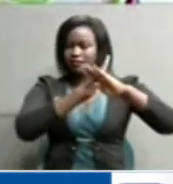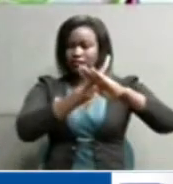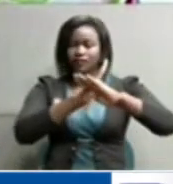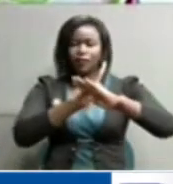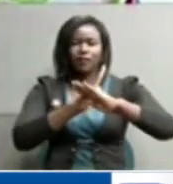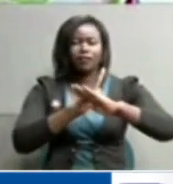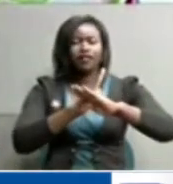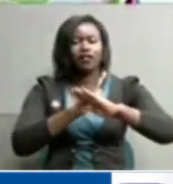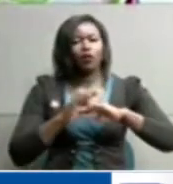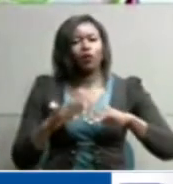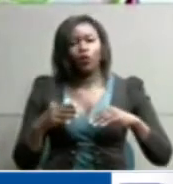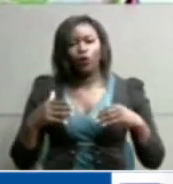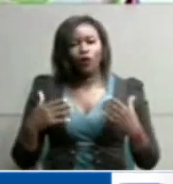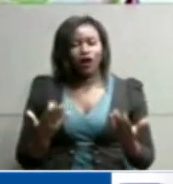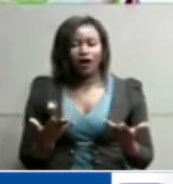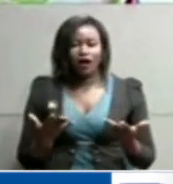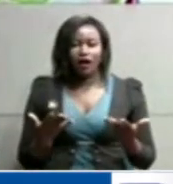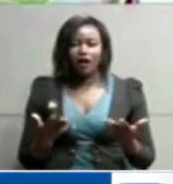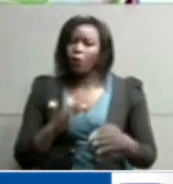all